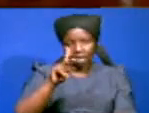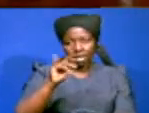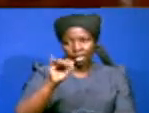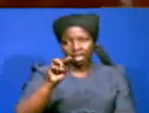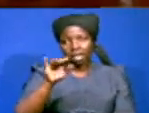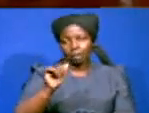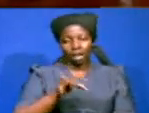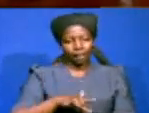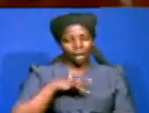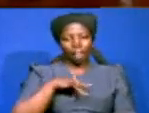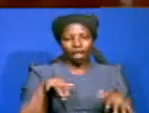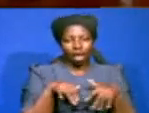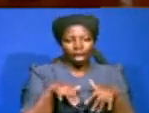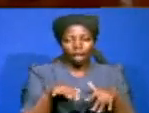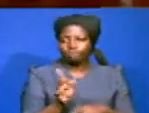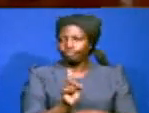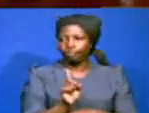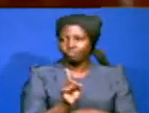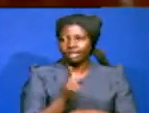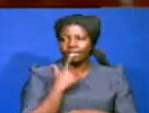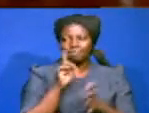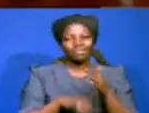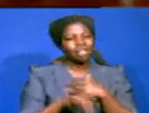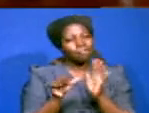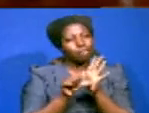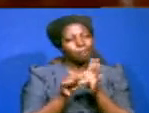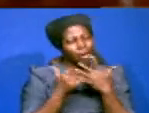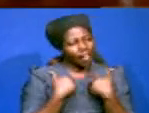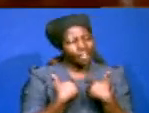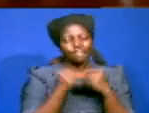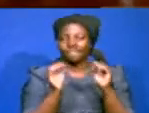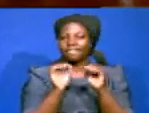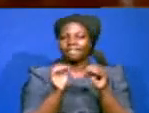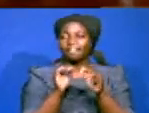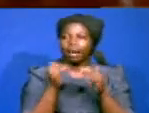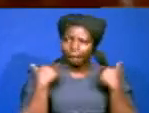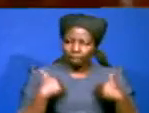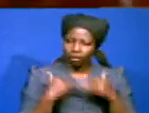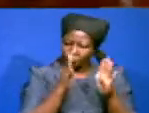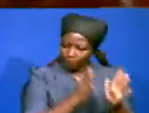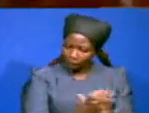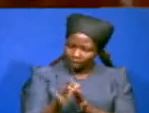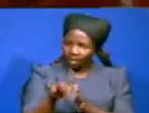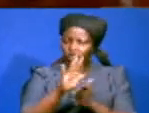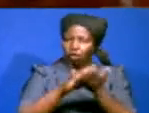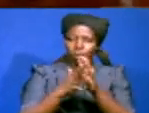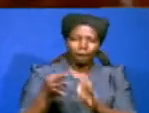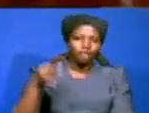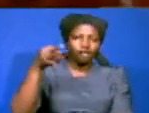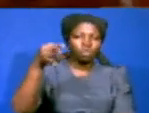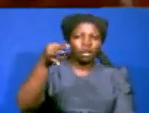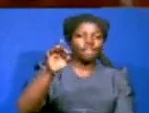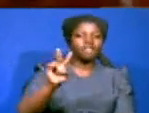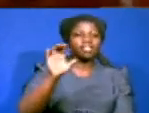said, there's no problem. I'm only preparing him to be the future vice chancellor.